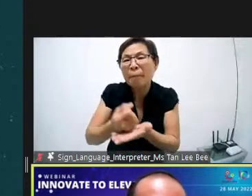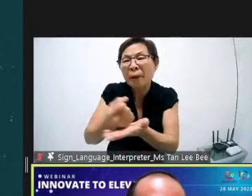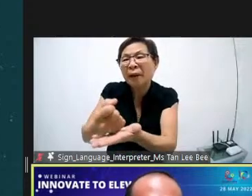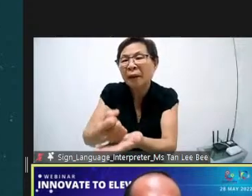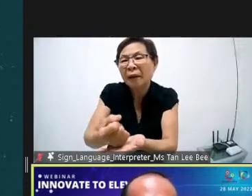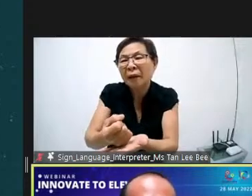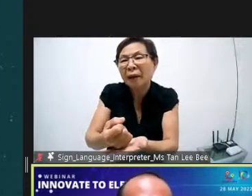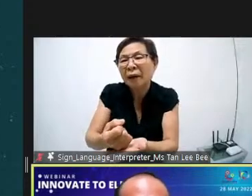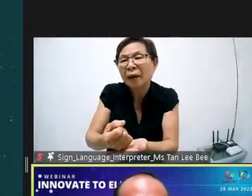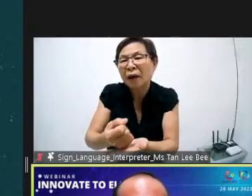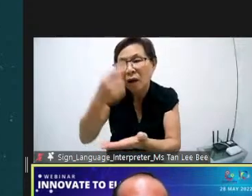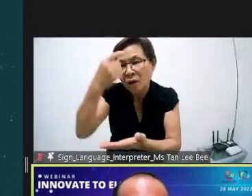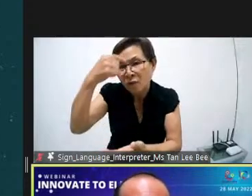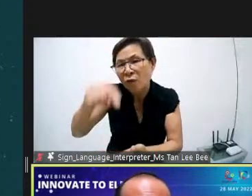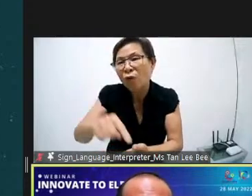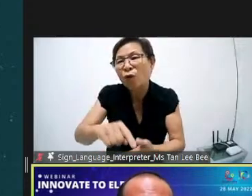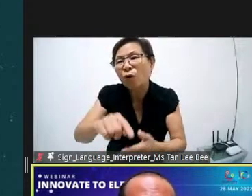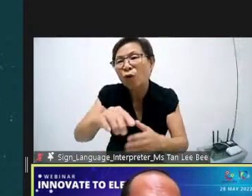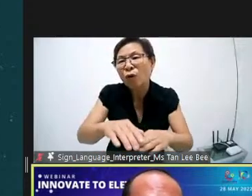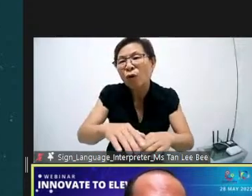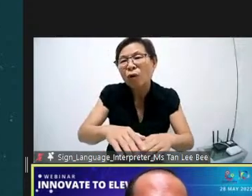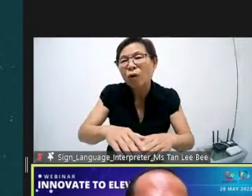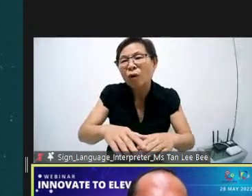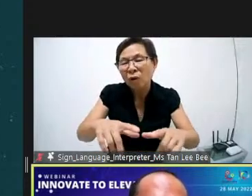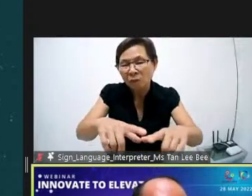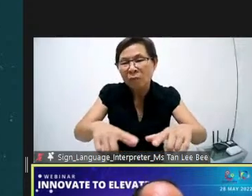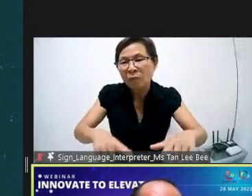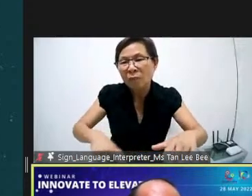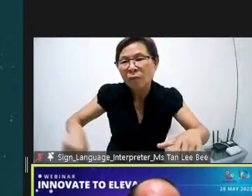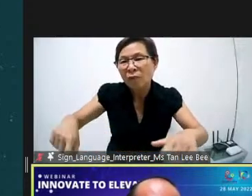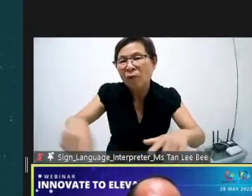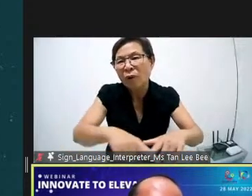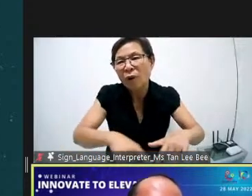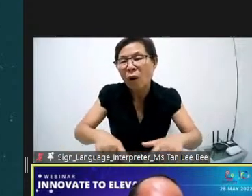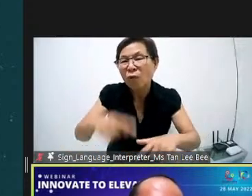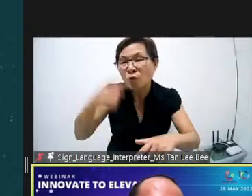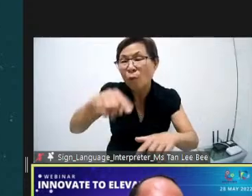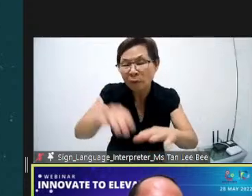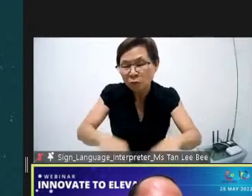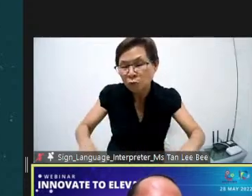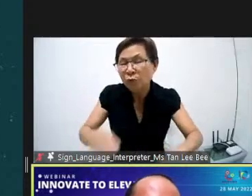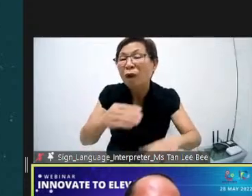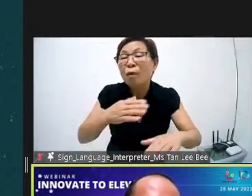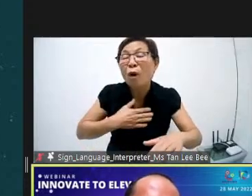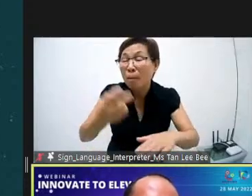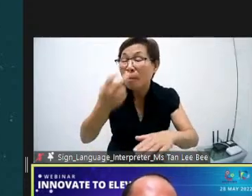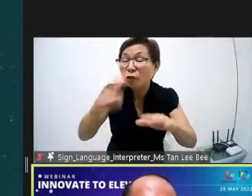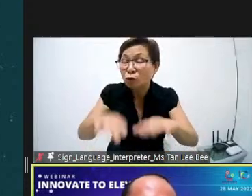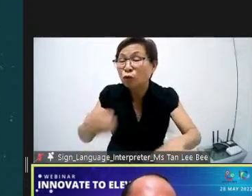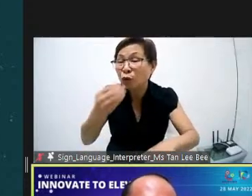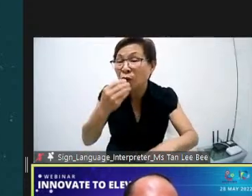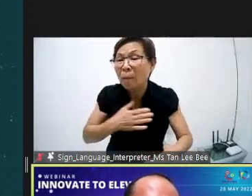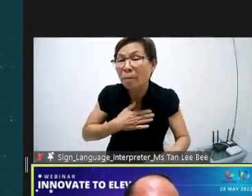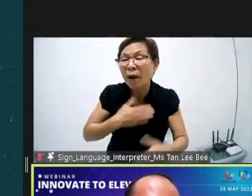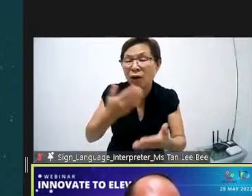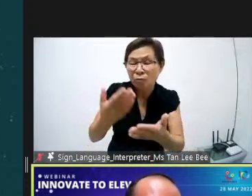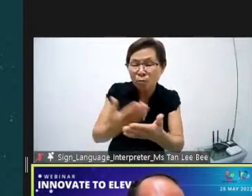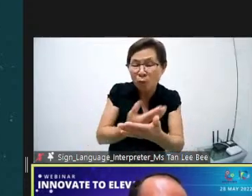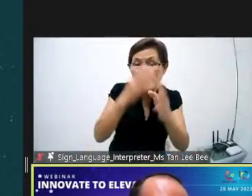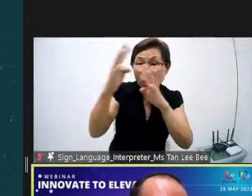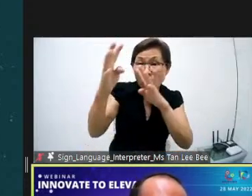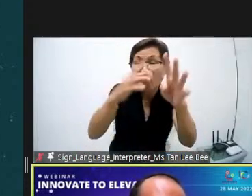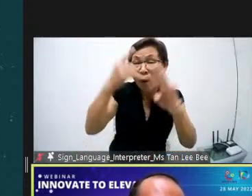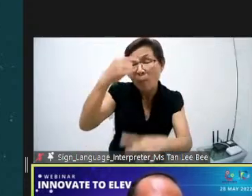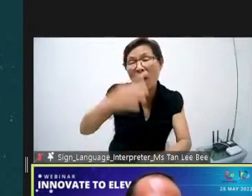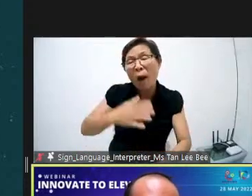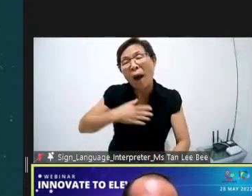plate for my student to eat. So they will be messy. So my innovation, my inspiration I'm doing is my